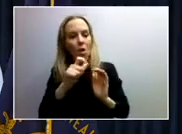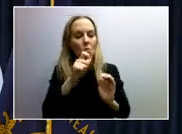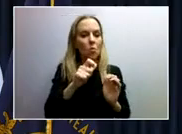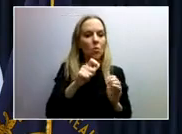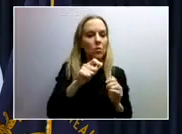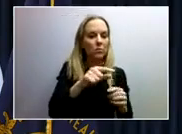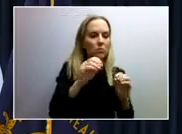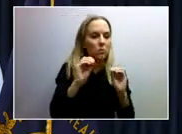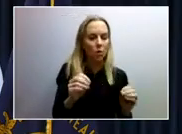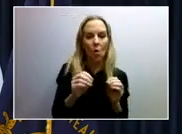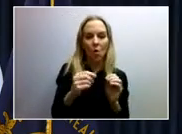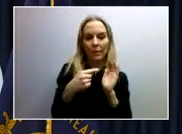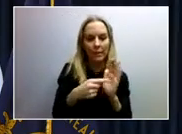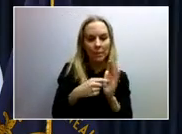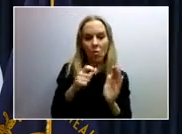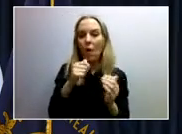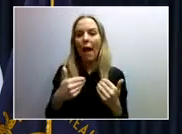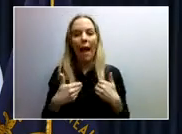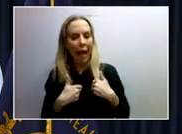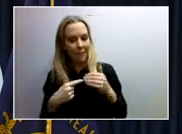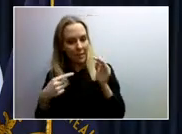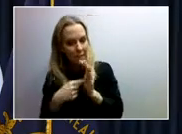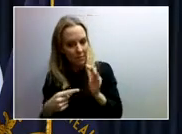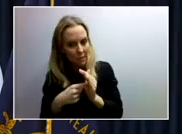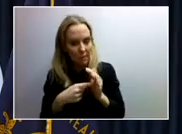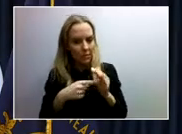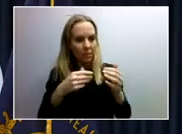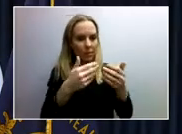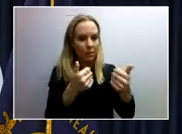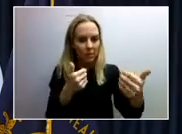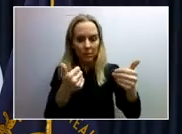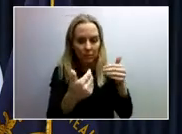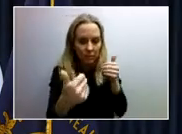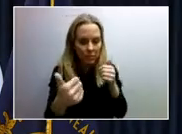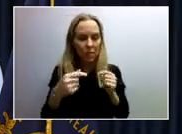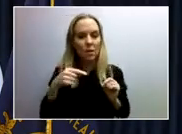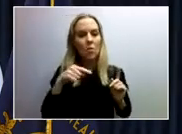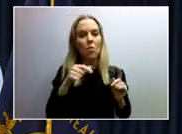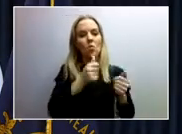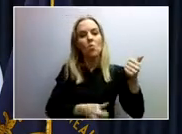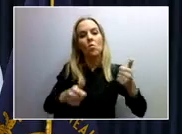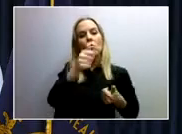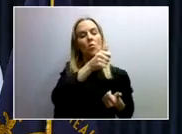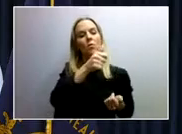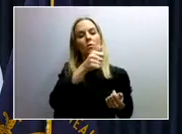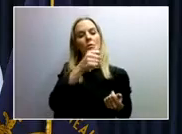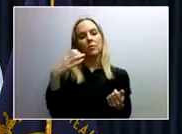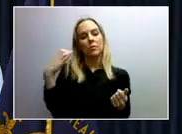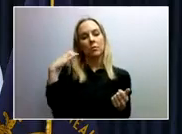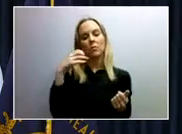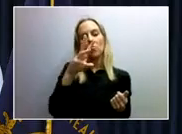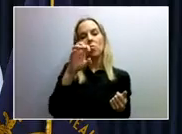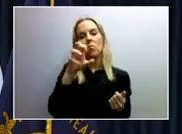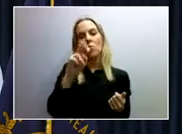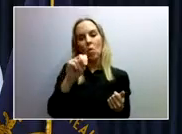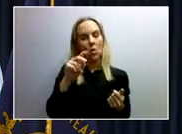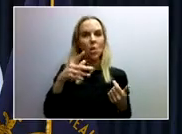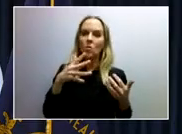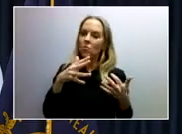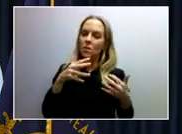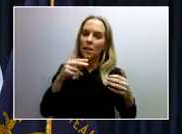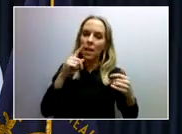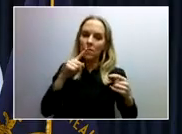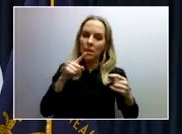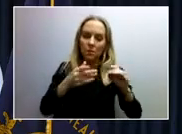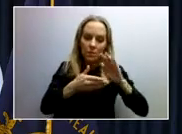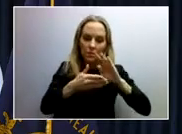not. And our wardens have been really on top of this. They have worked really hard, even being